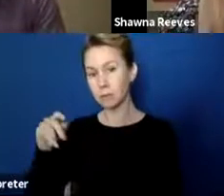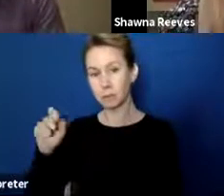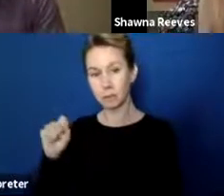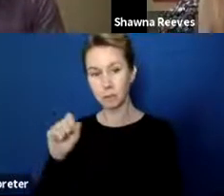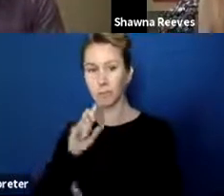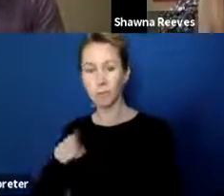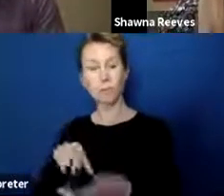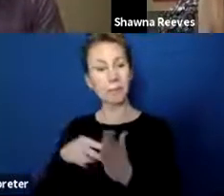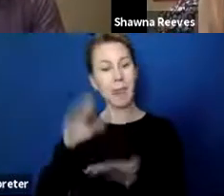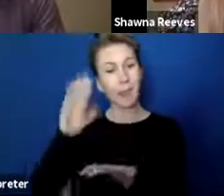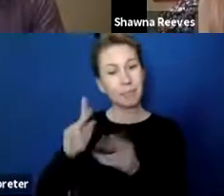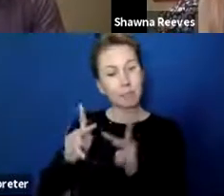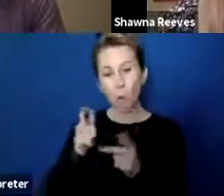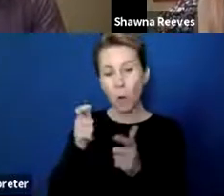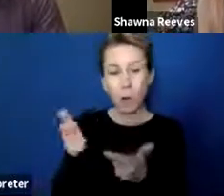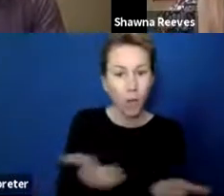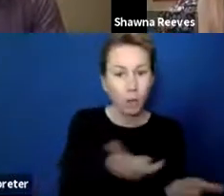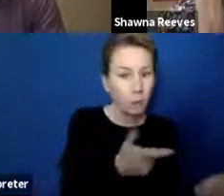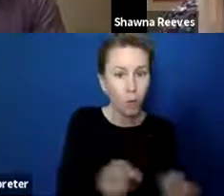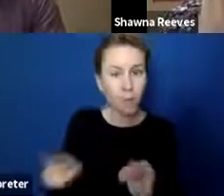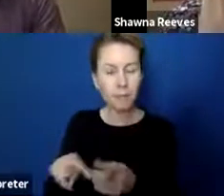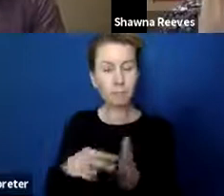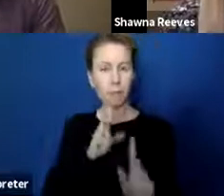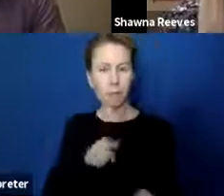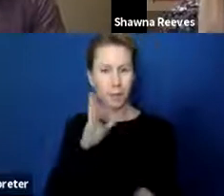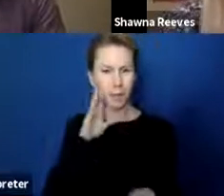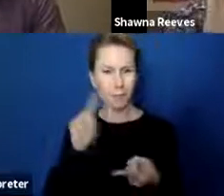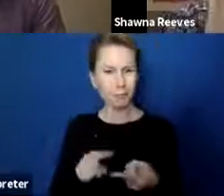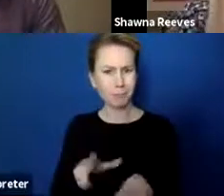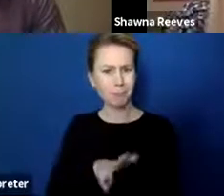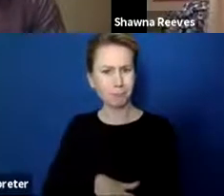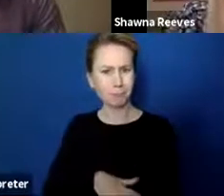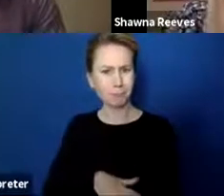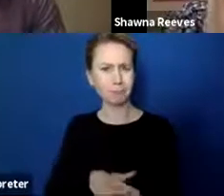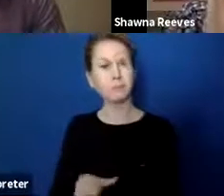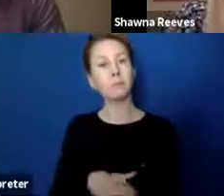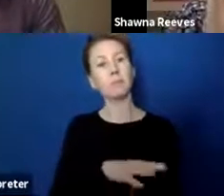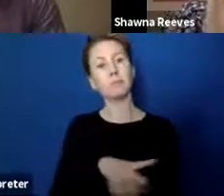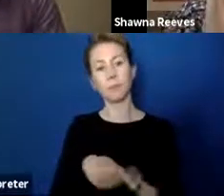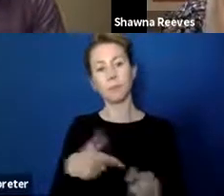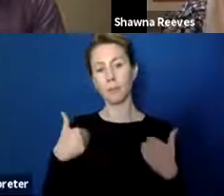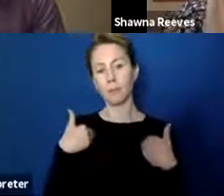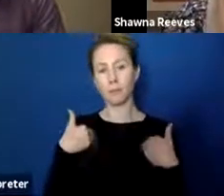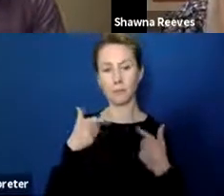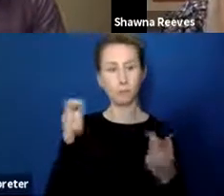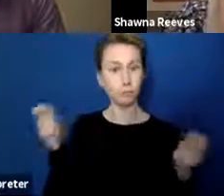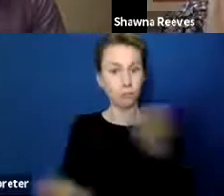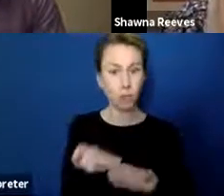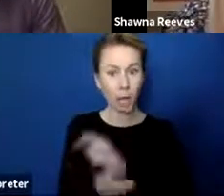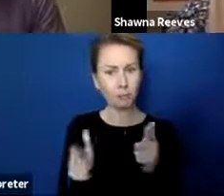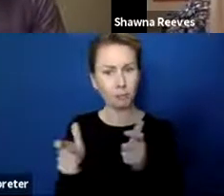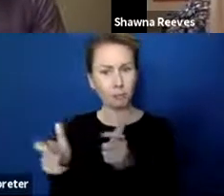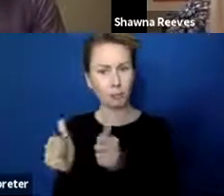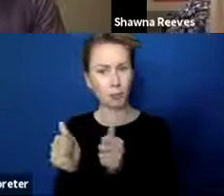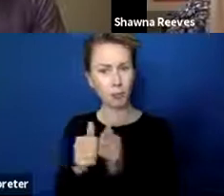We've had trained ombudsmen to ask certain questions about MDS and some of the documentation